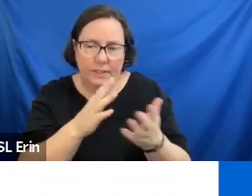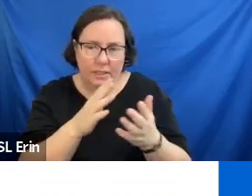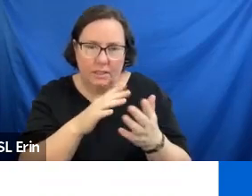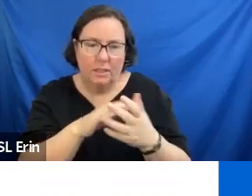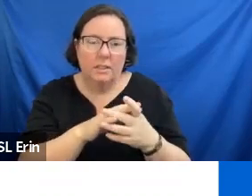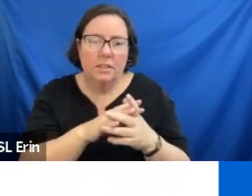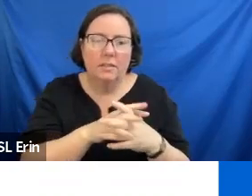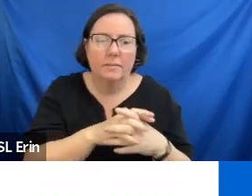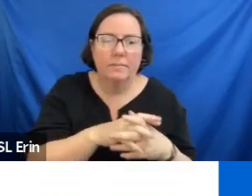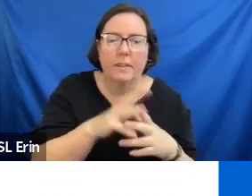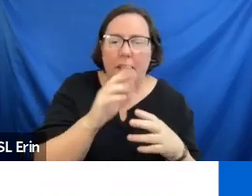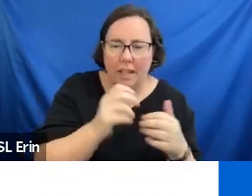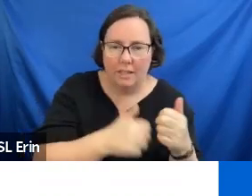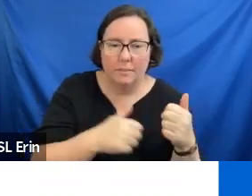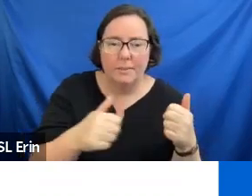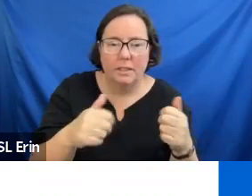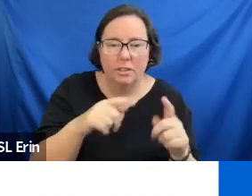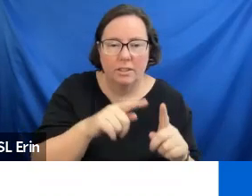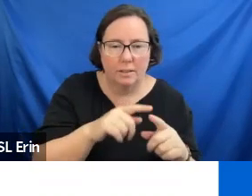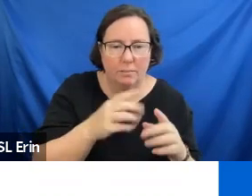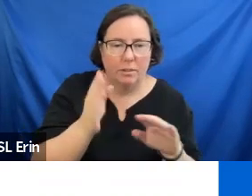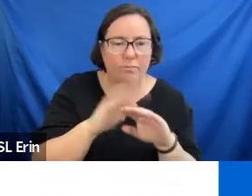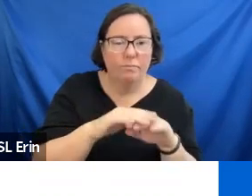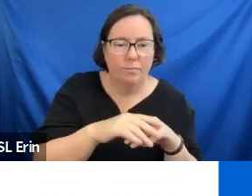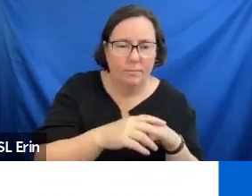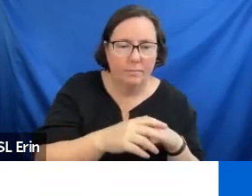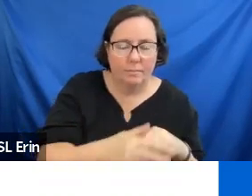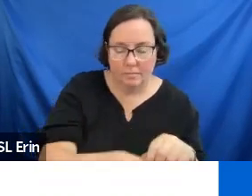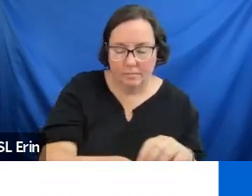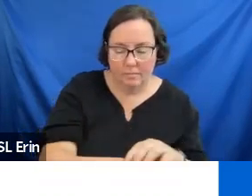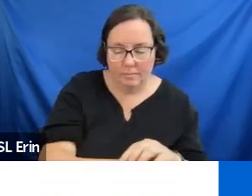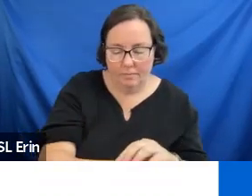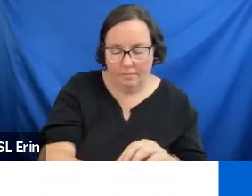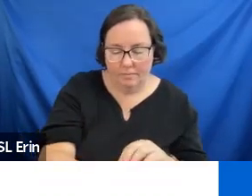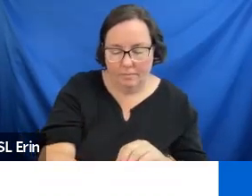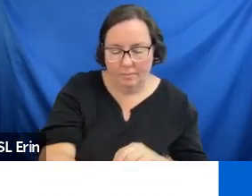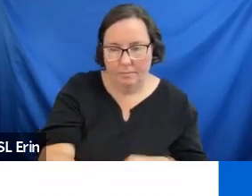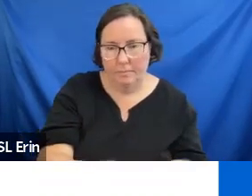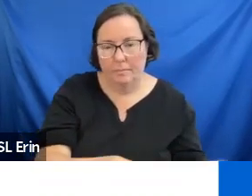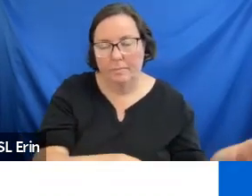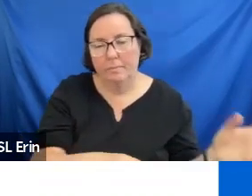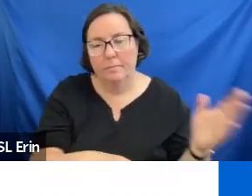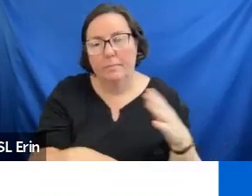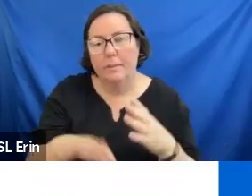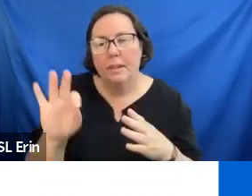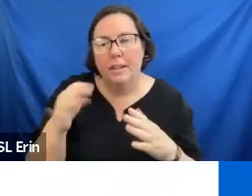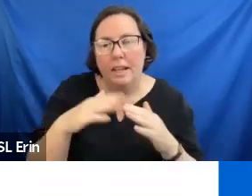as well as in substantially separate settings. And then for the 9th